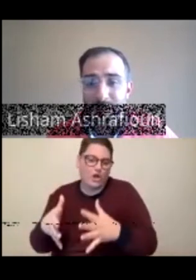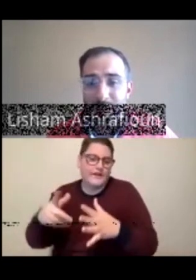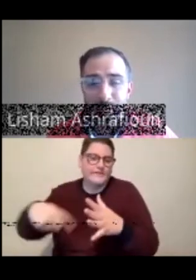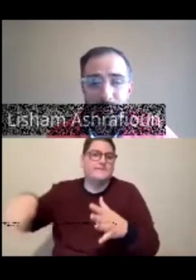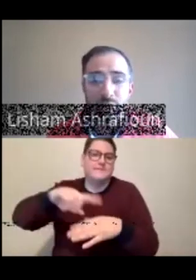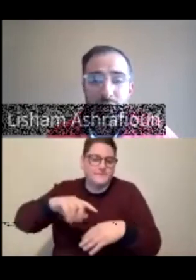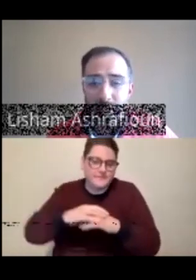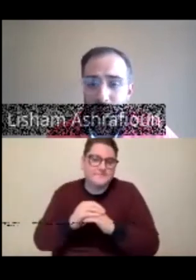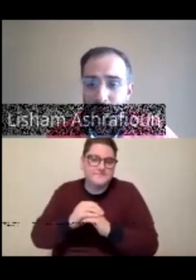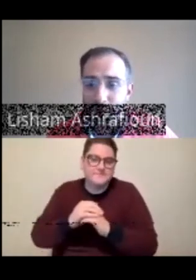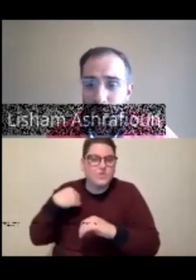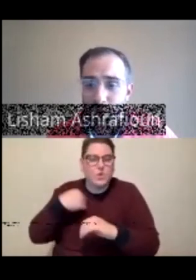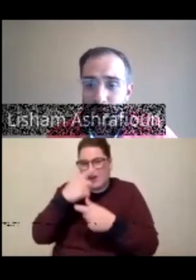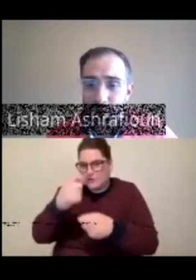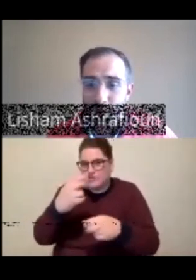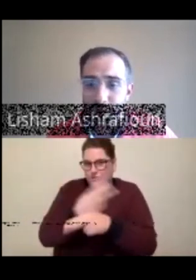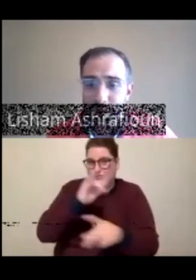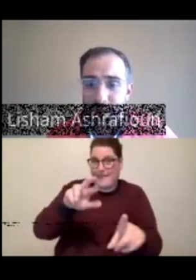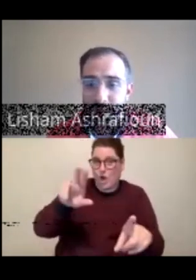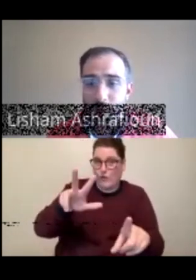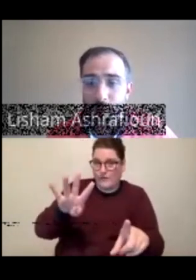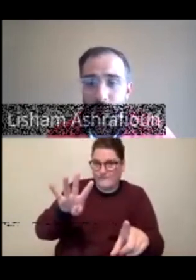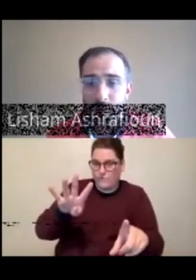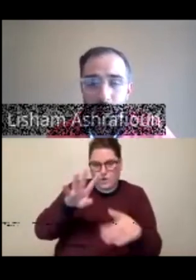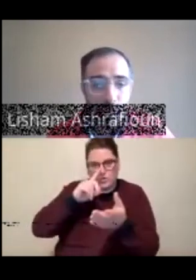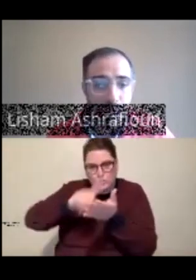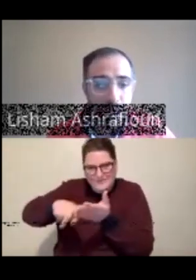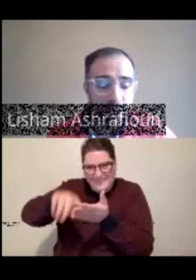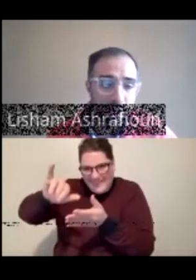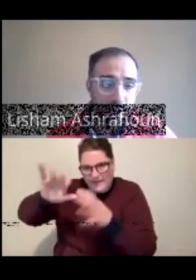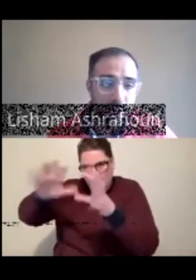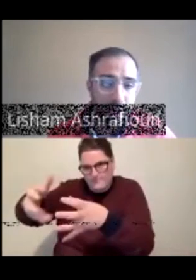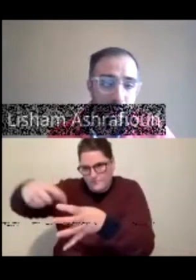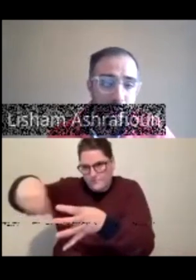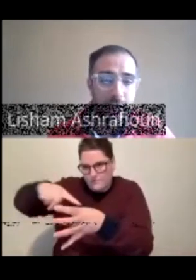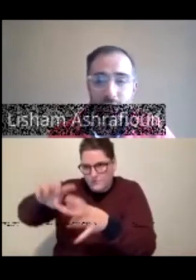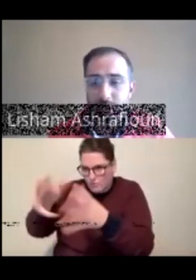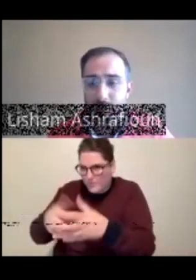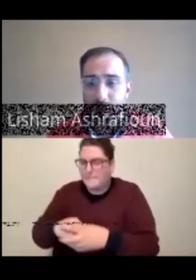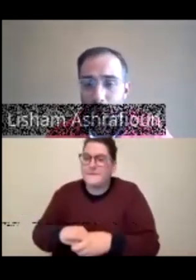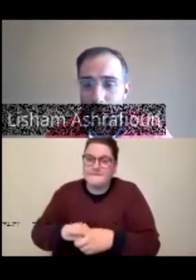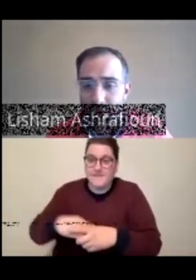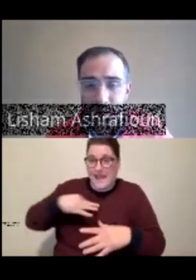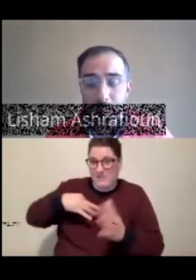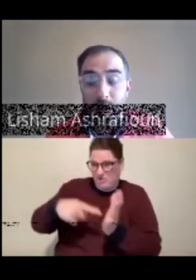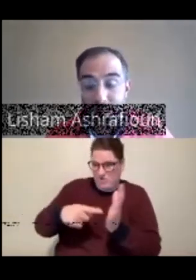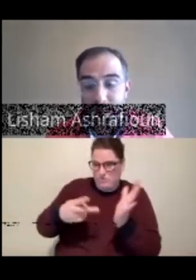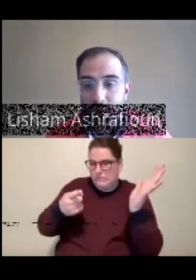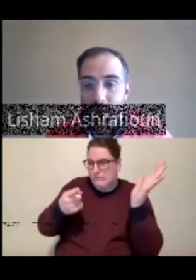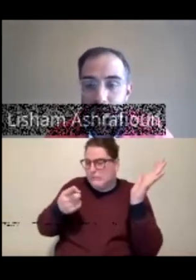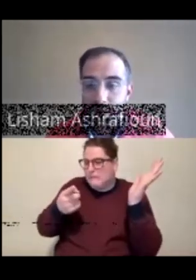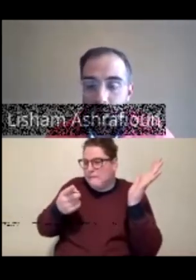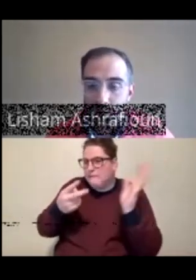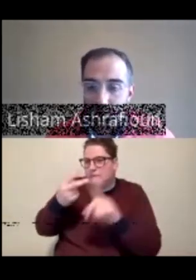in using this R34 to look further into this. So, the application's due in a couple